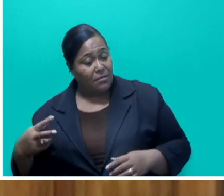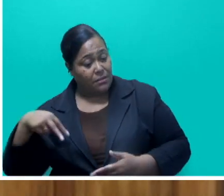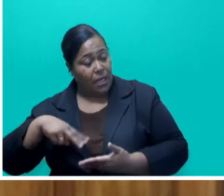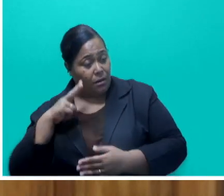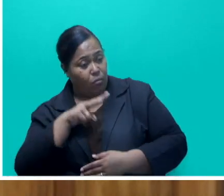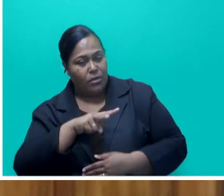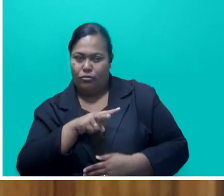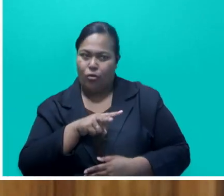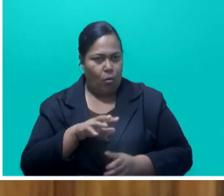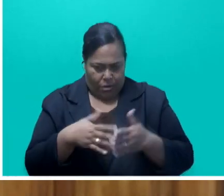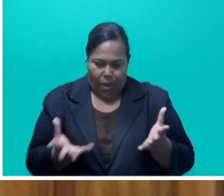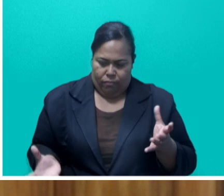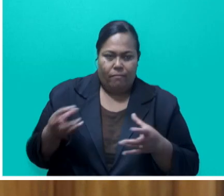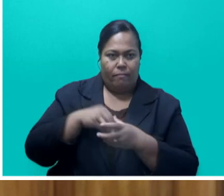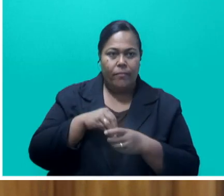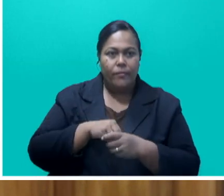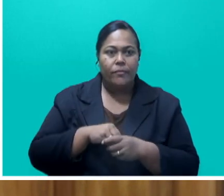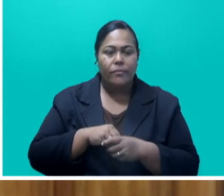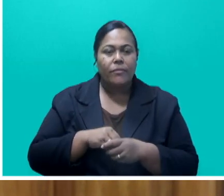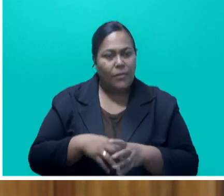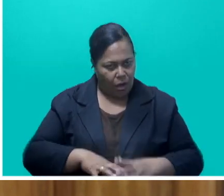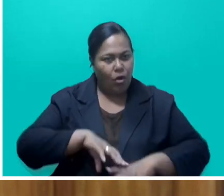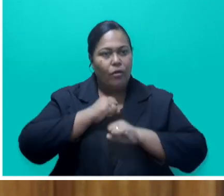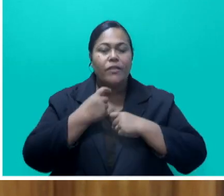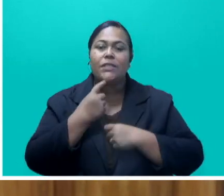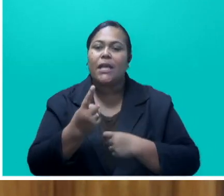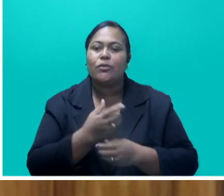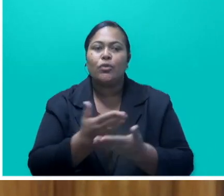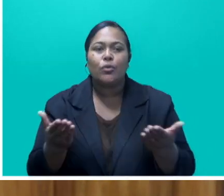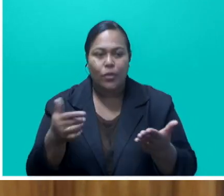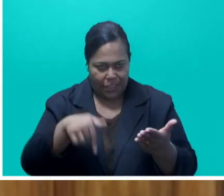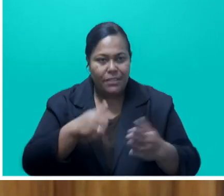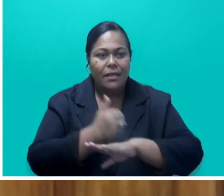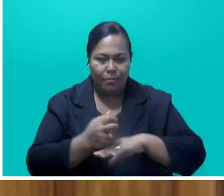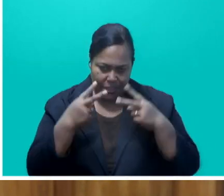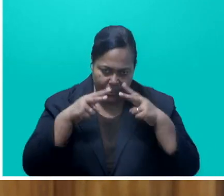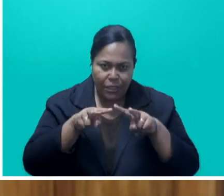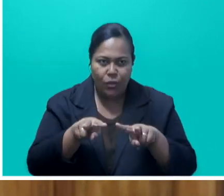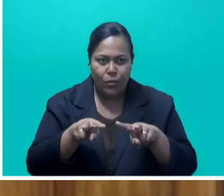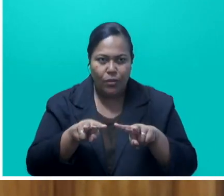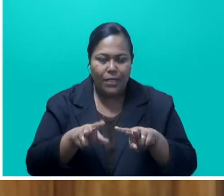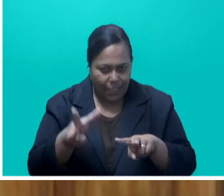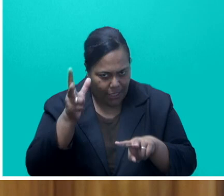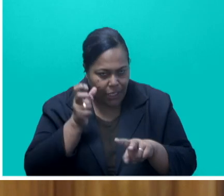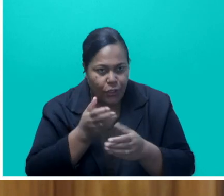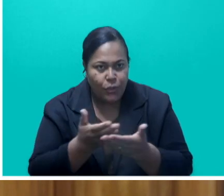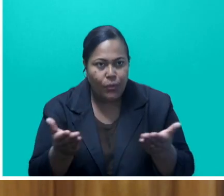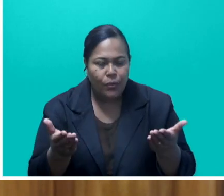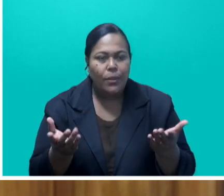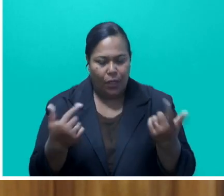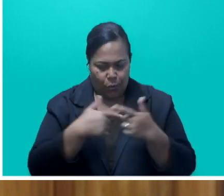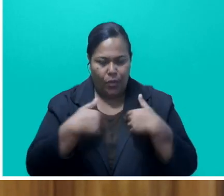sisters, I confidently say to you, this government sees you, this government hears you, and this government is here for